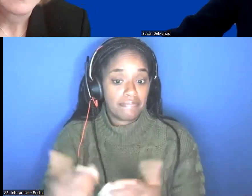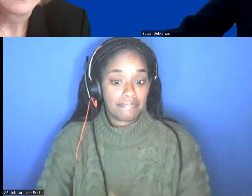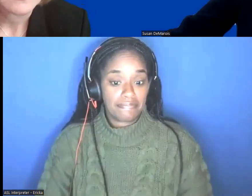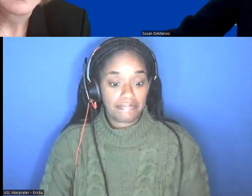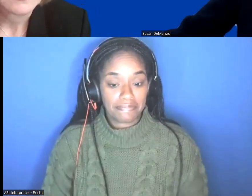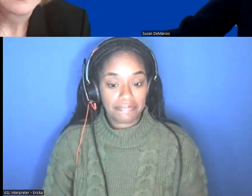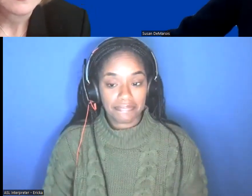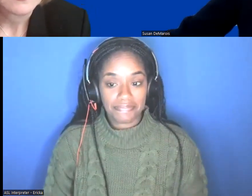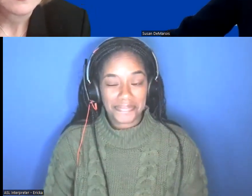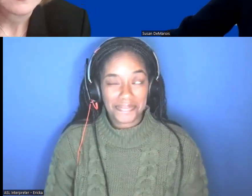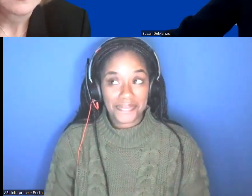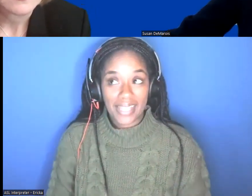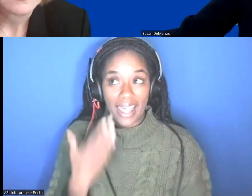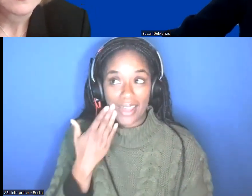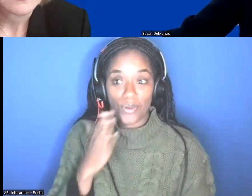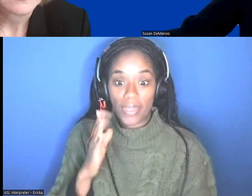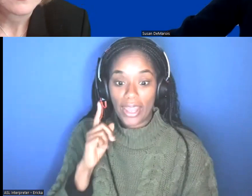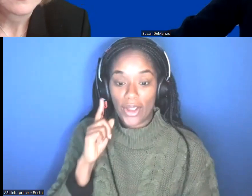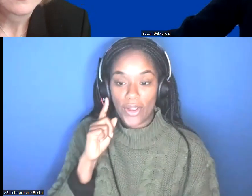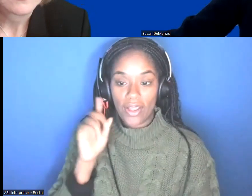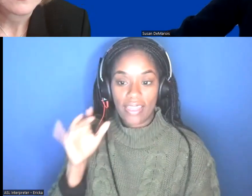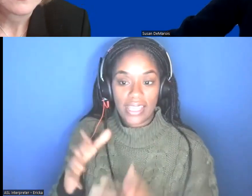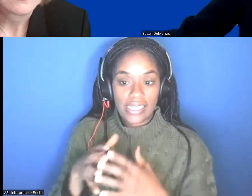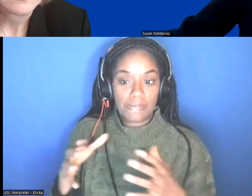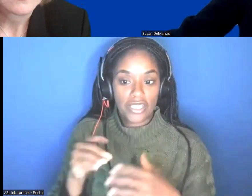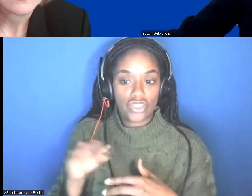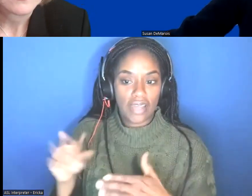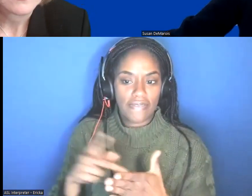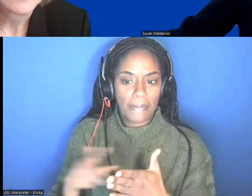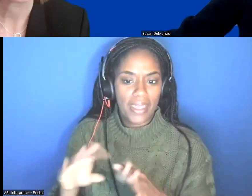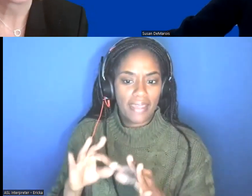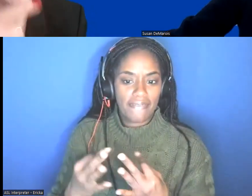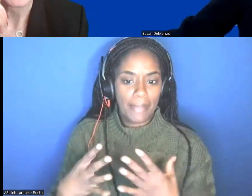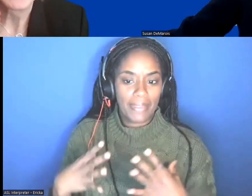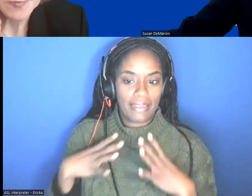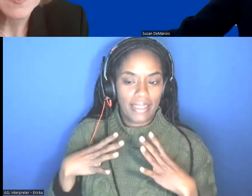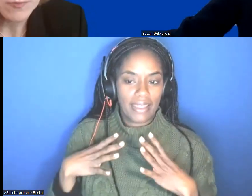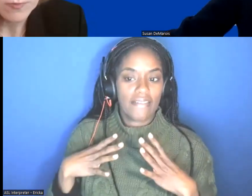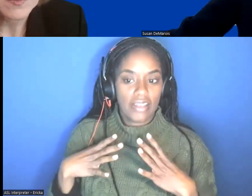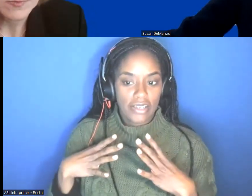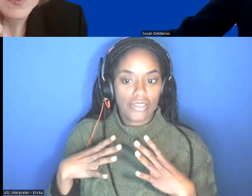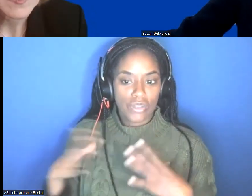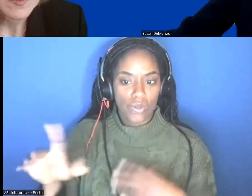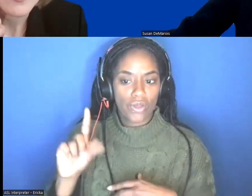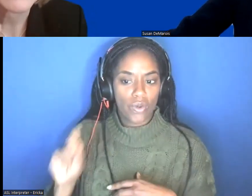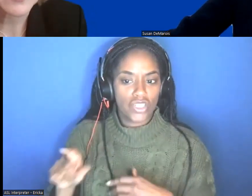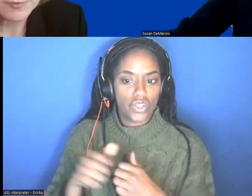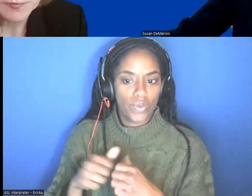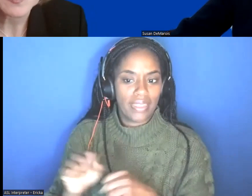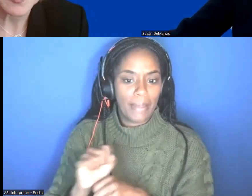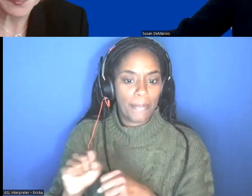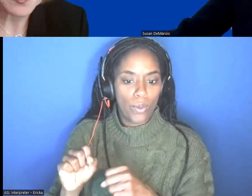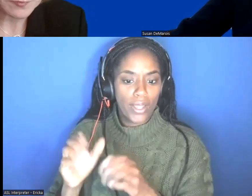I don't know that I heard that there was the expansion of the paid family leave. So in terms Oh. of the question with employers, That's